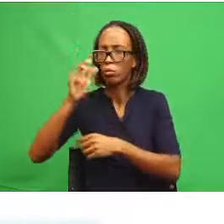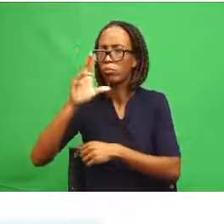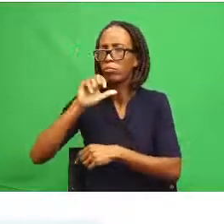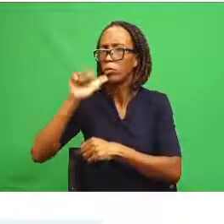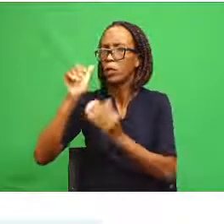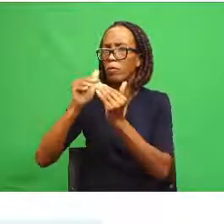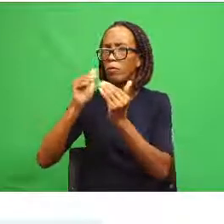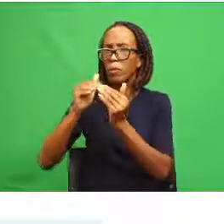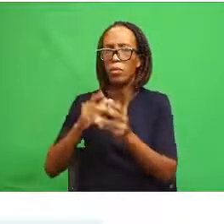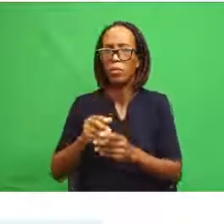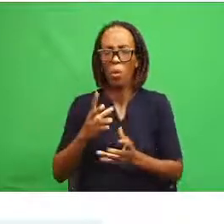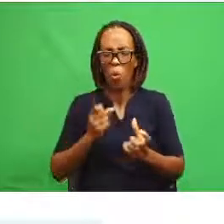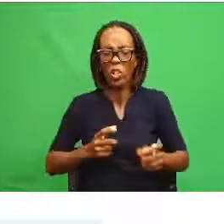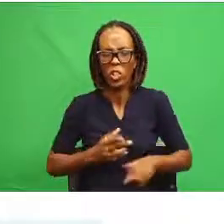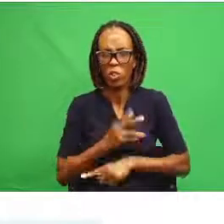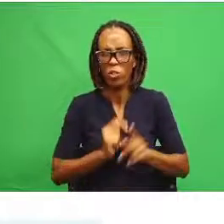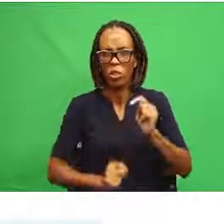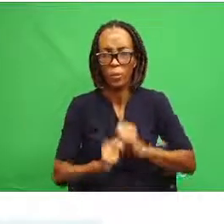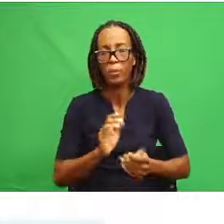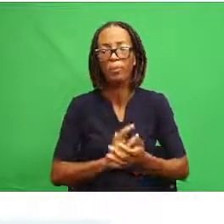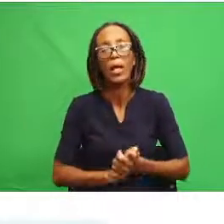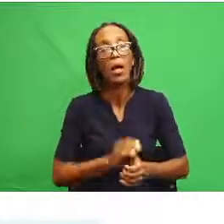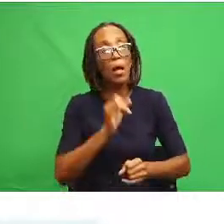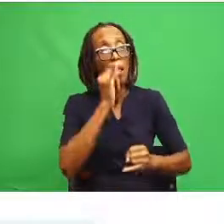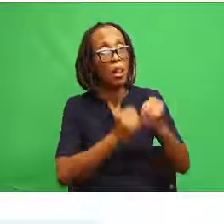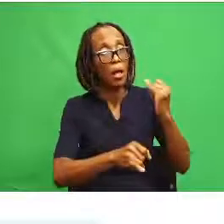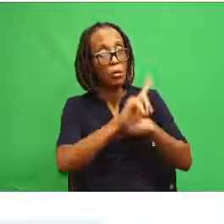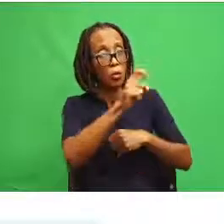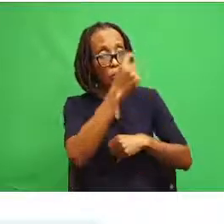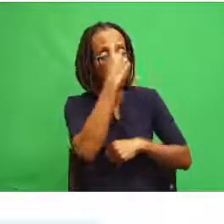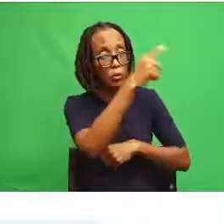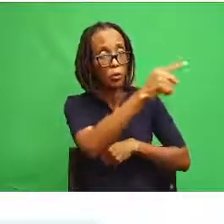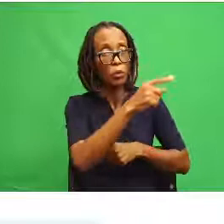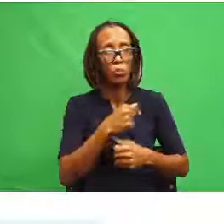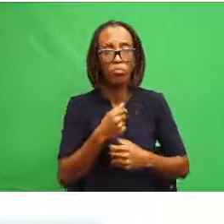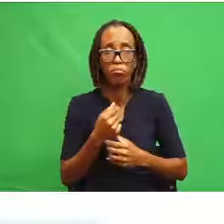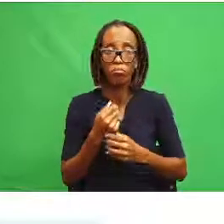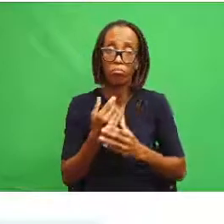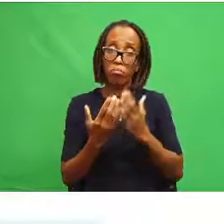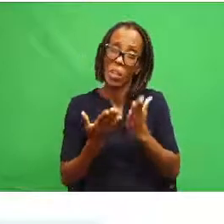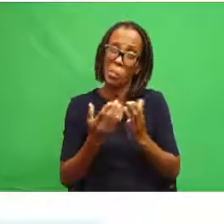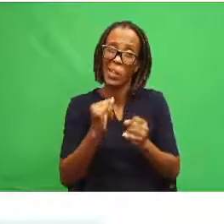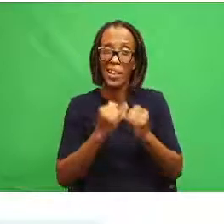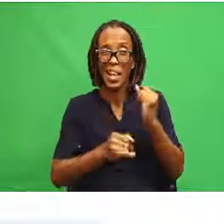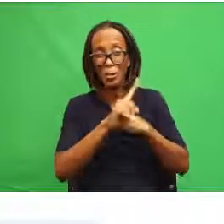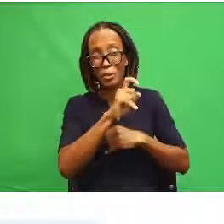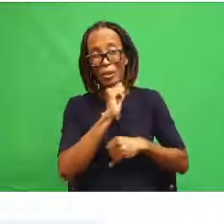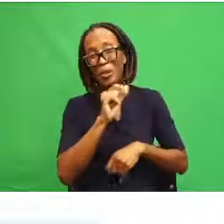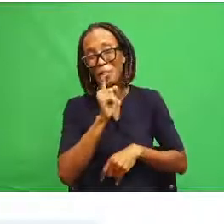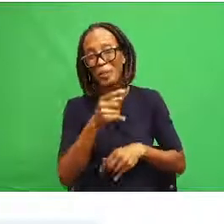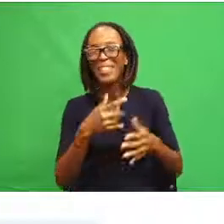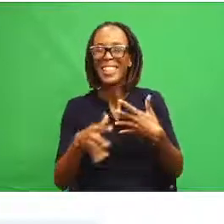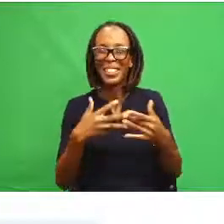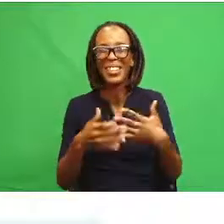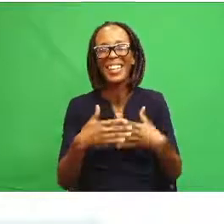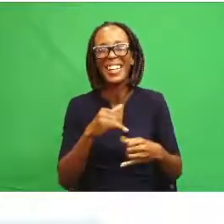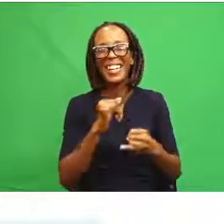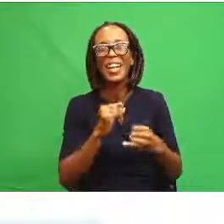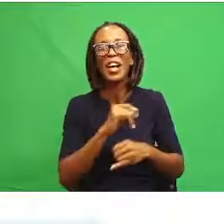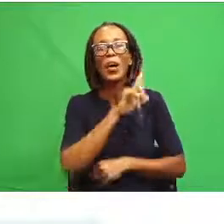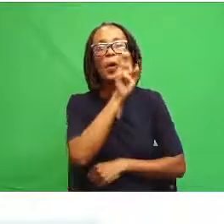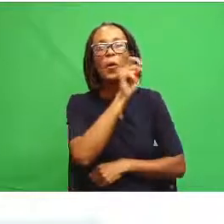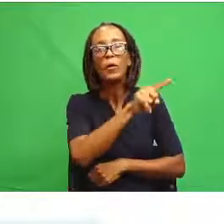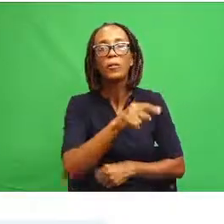And a final question for you. Well, I'm not too sure if it's the final, because, but let's take this one.